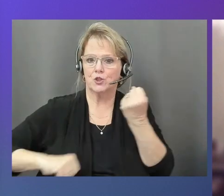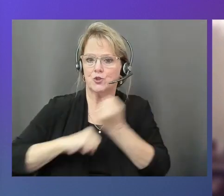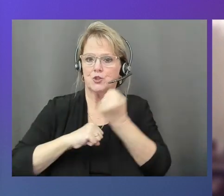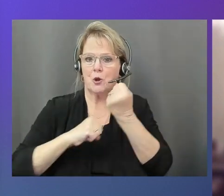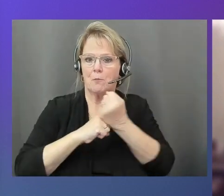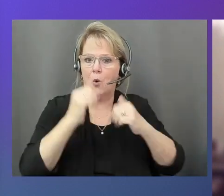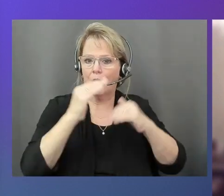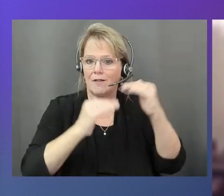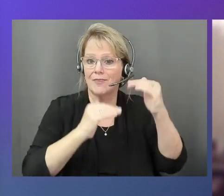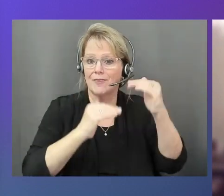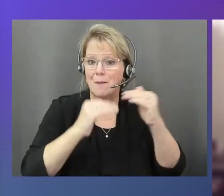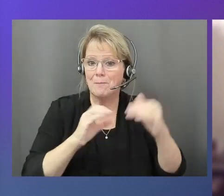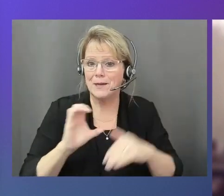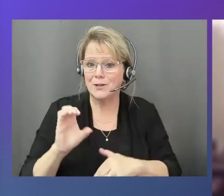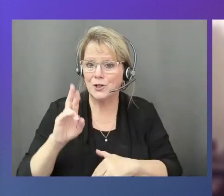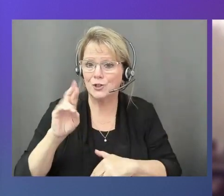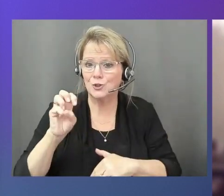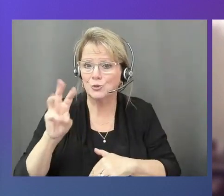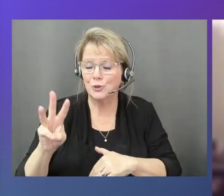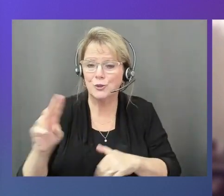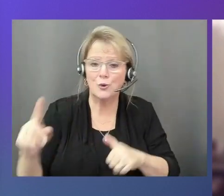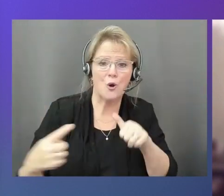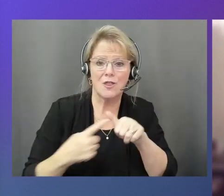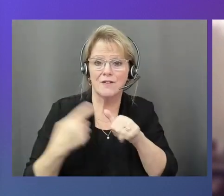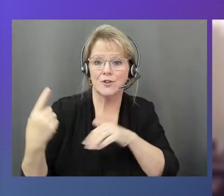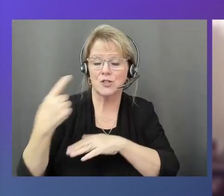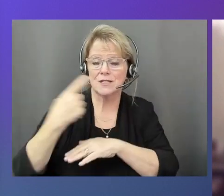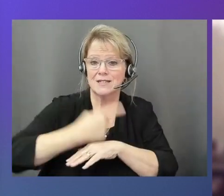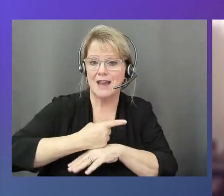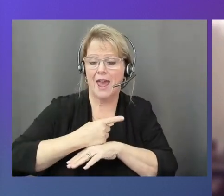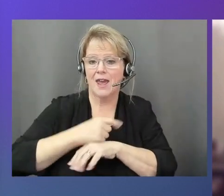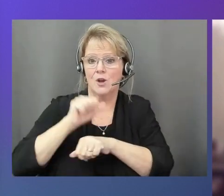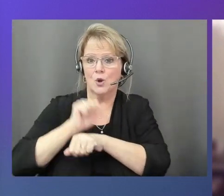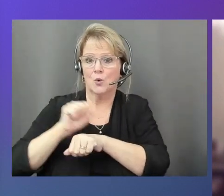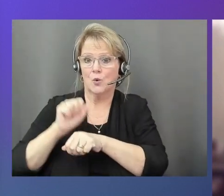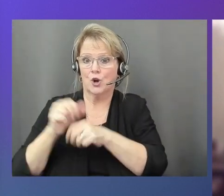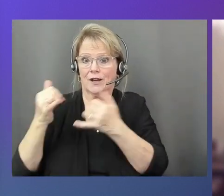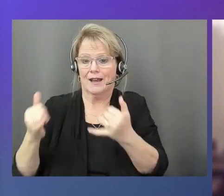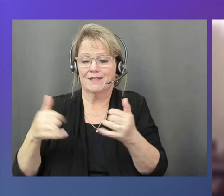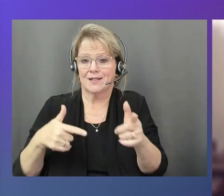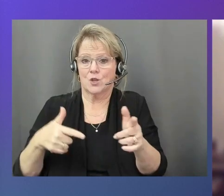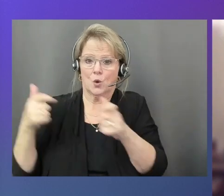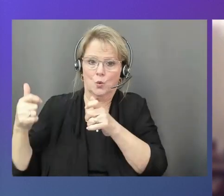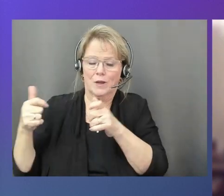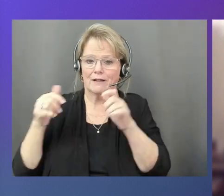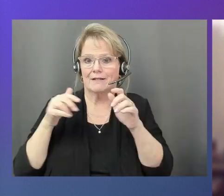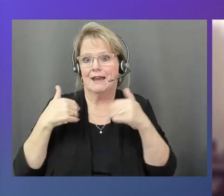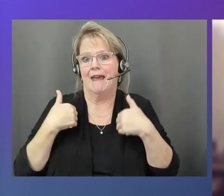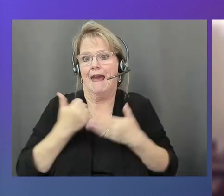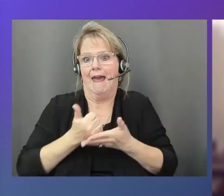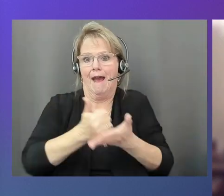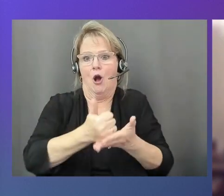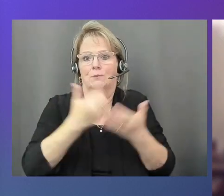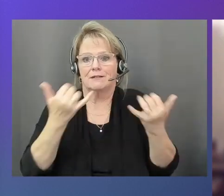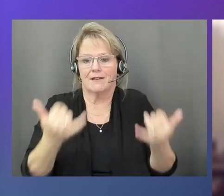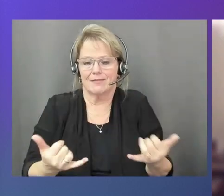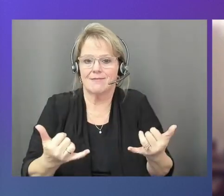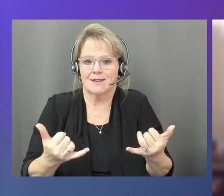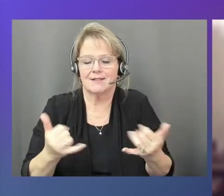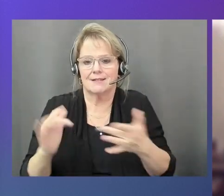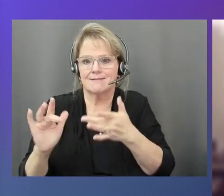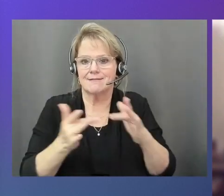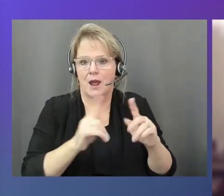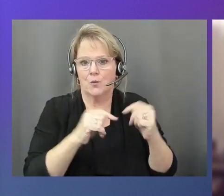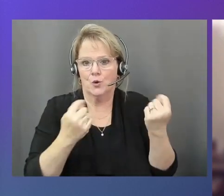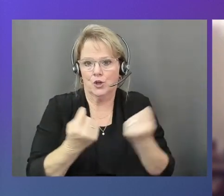day. Getting the system working so quickly greatly helped the network team in the pre-festival phase of the deployment. As various departments arrived